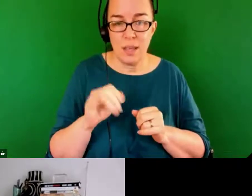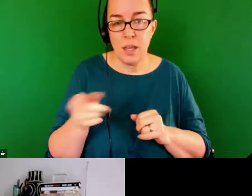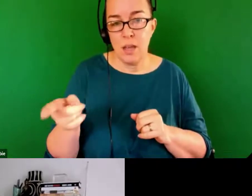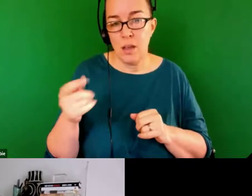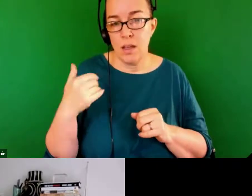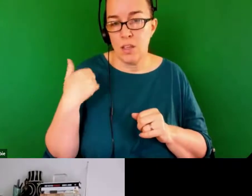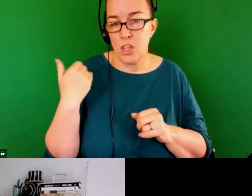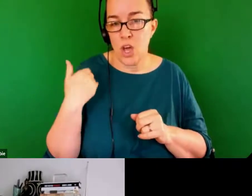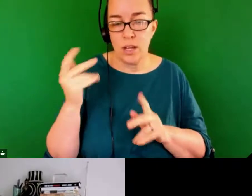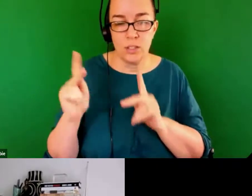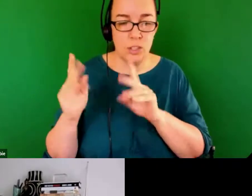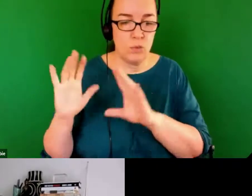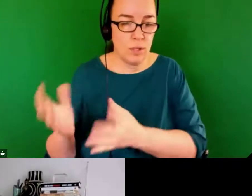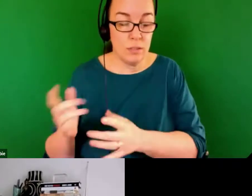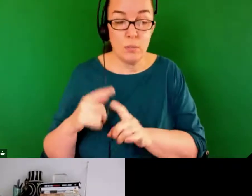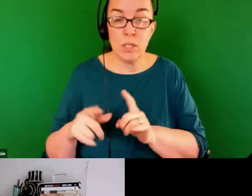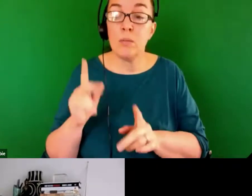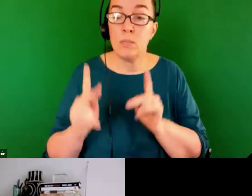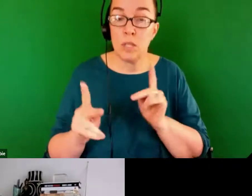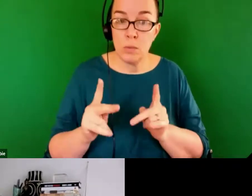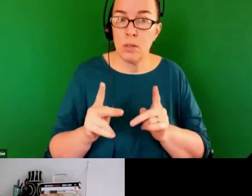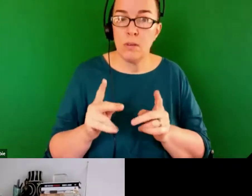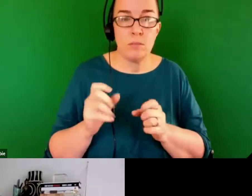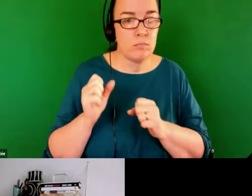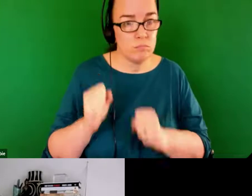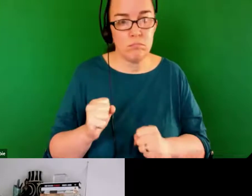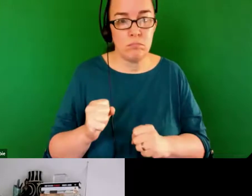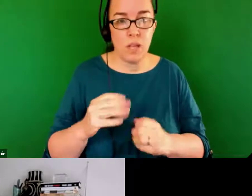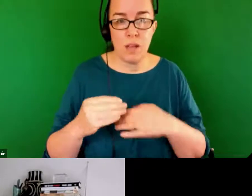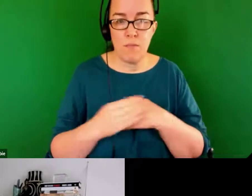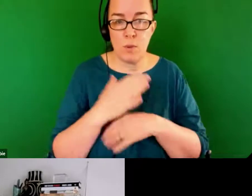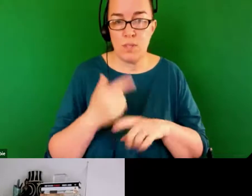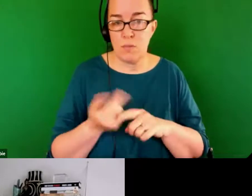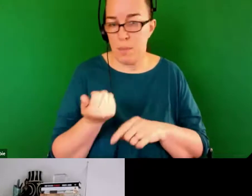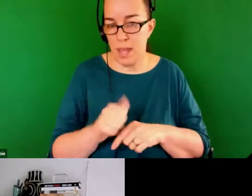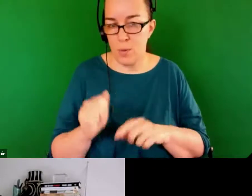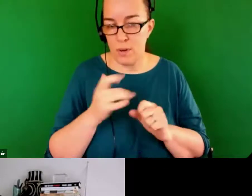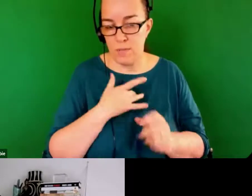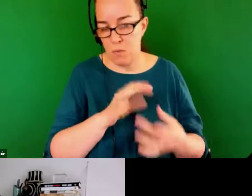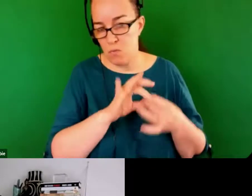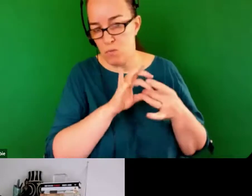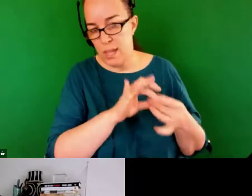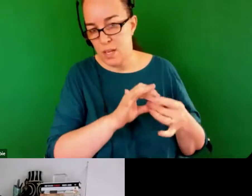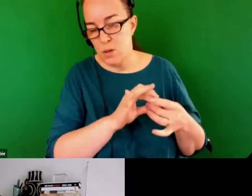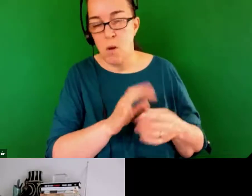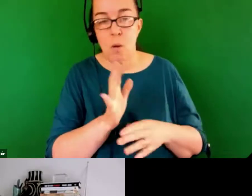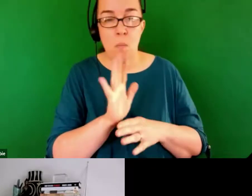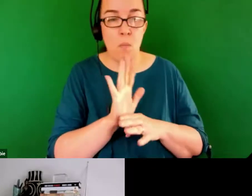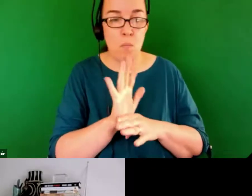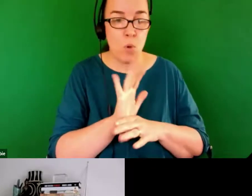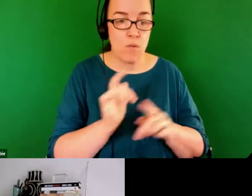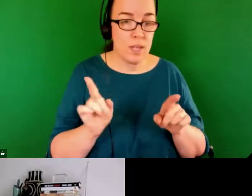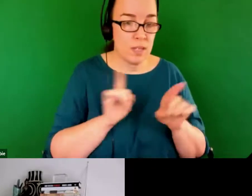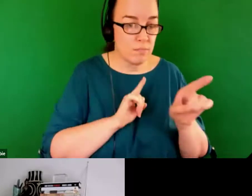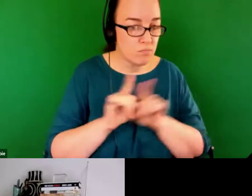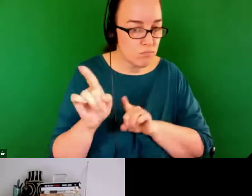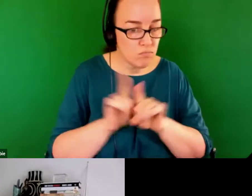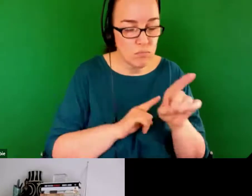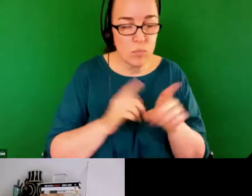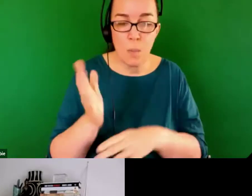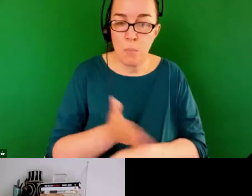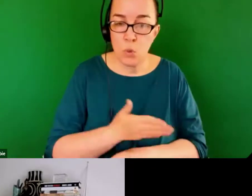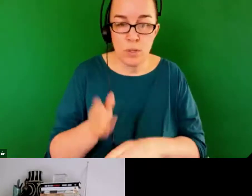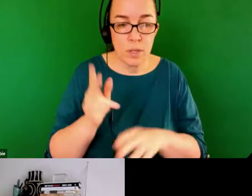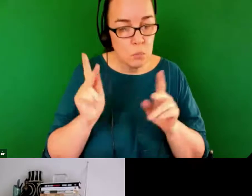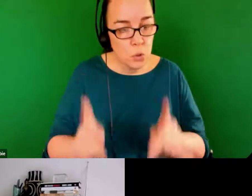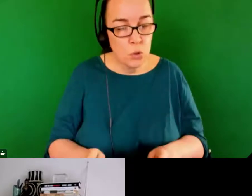young generation. But people are influenced by anyone that they can relate to, whether it's a movie star, a music person, someone that they